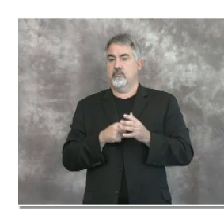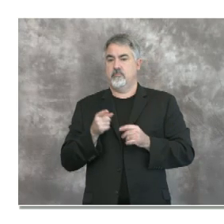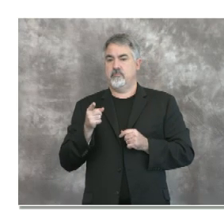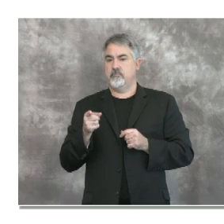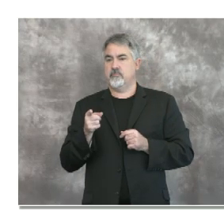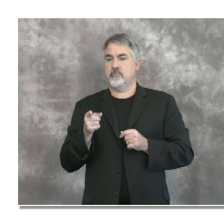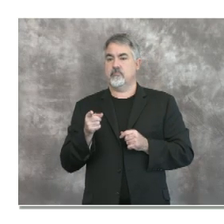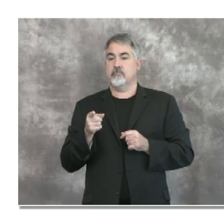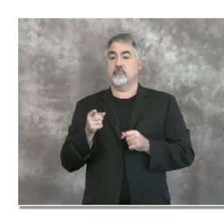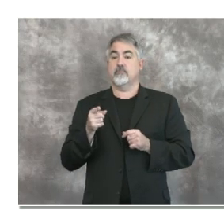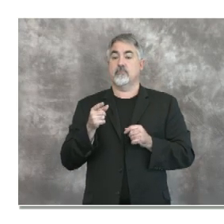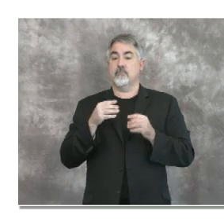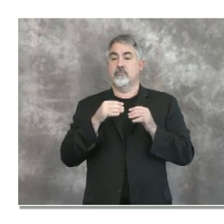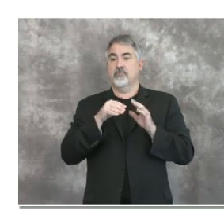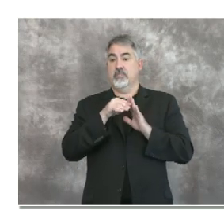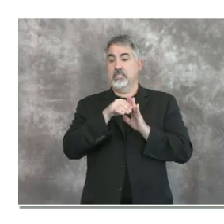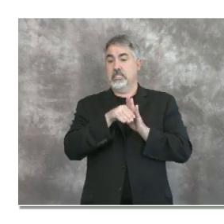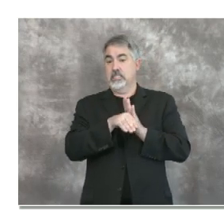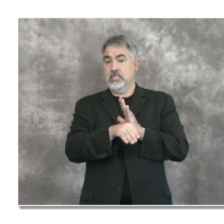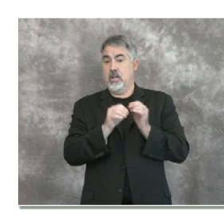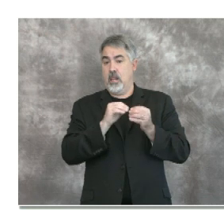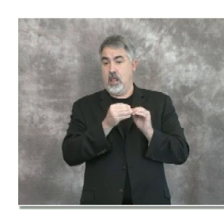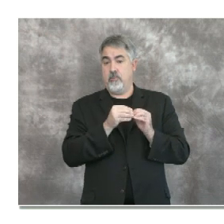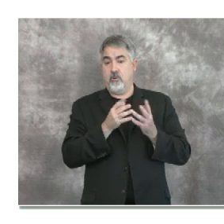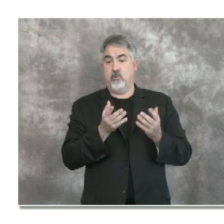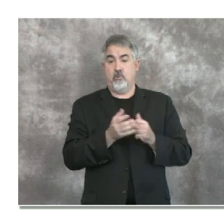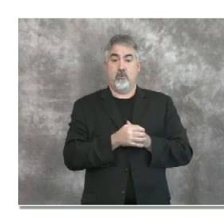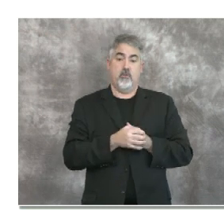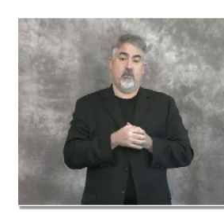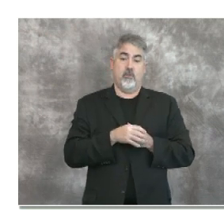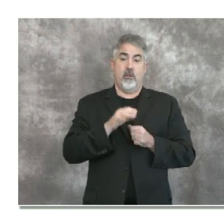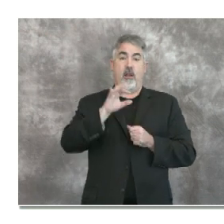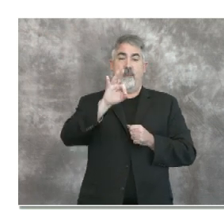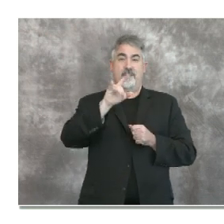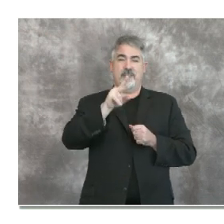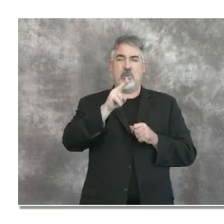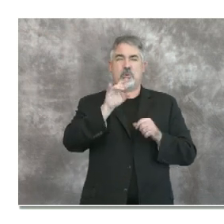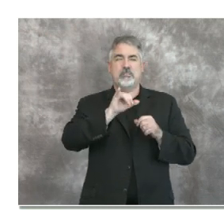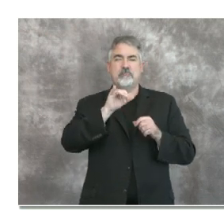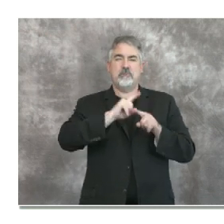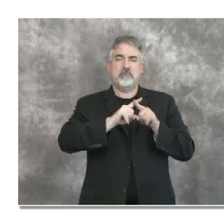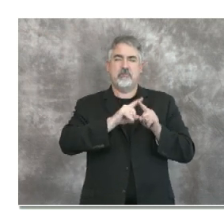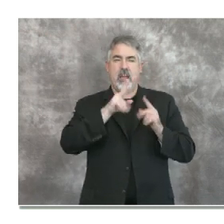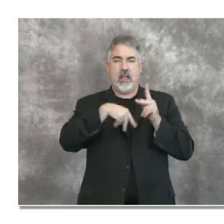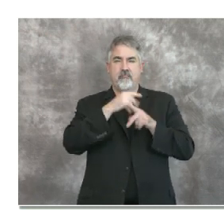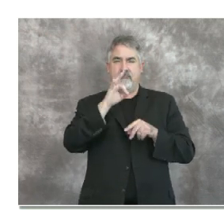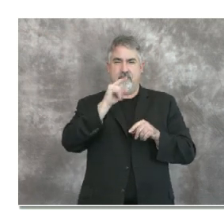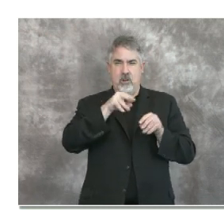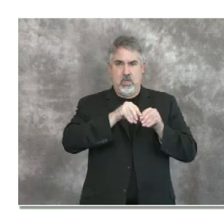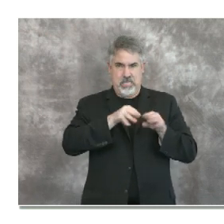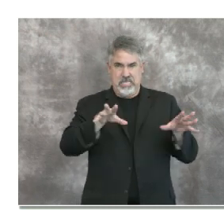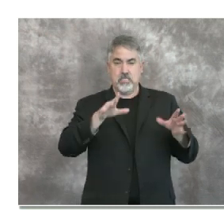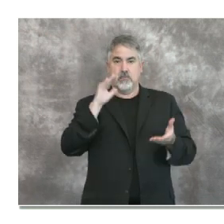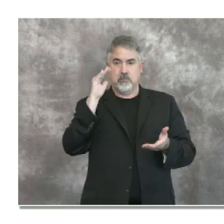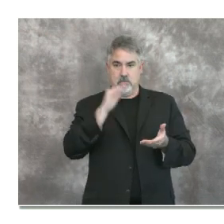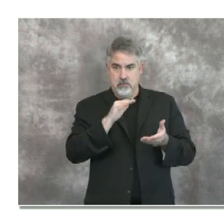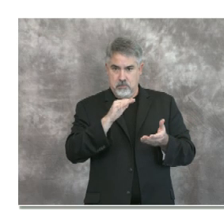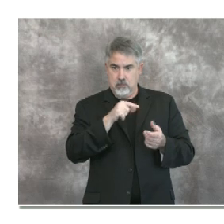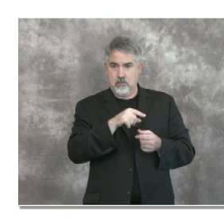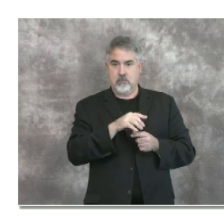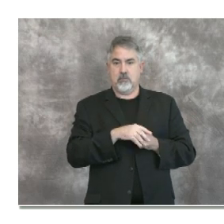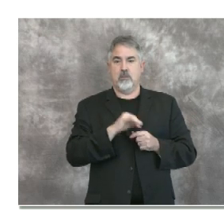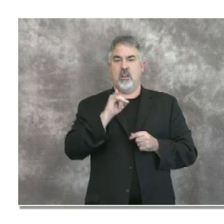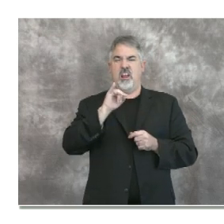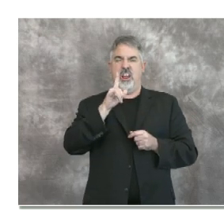downward trajectory of influenza-like illnesses within the past 14 days. And the last time I shared this information with you, we met